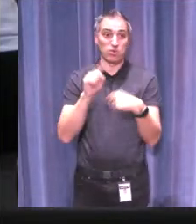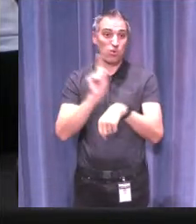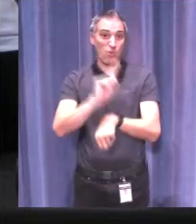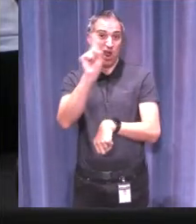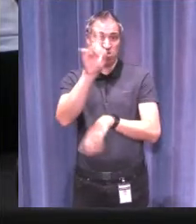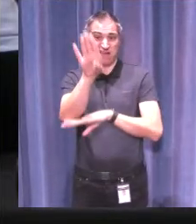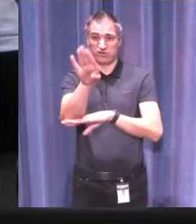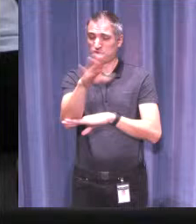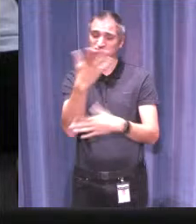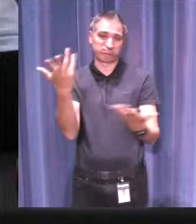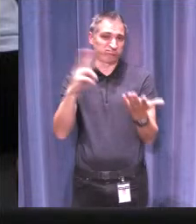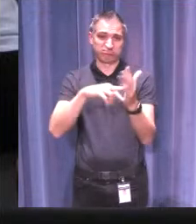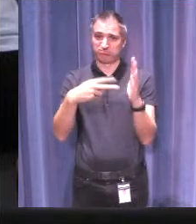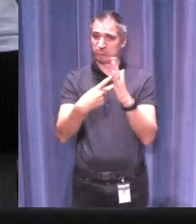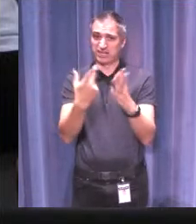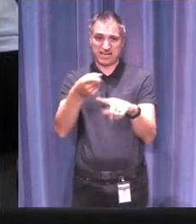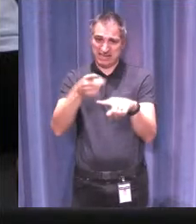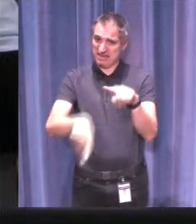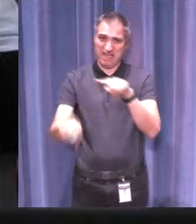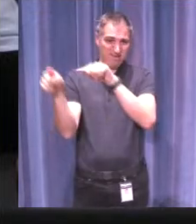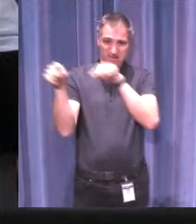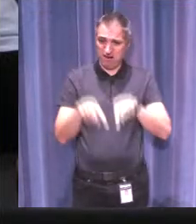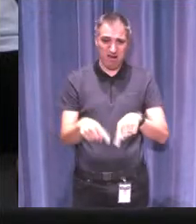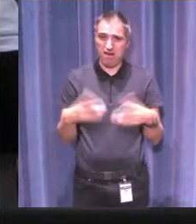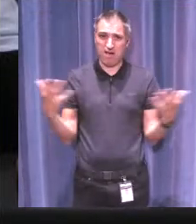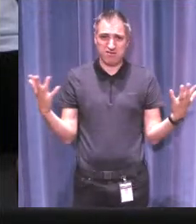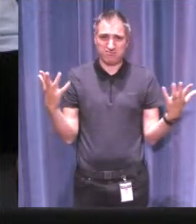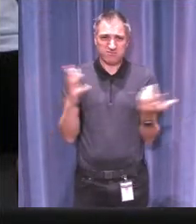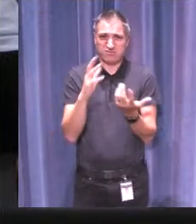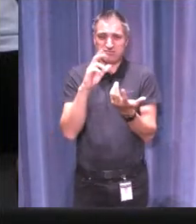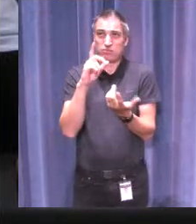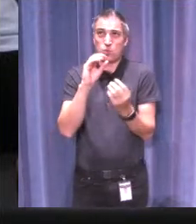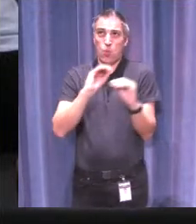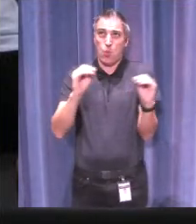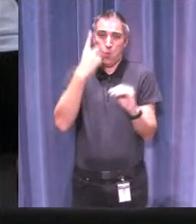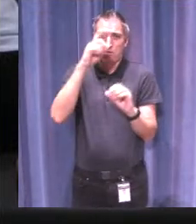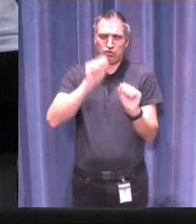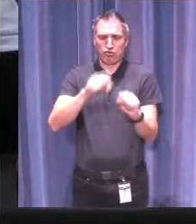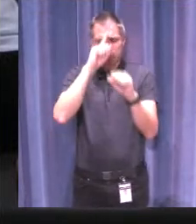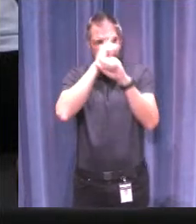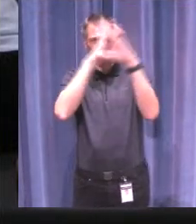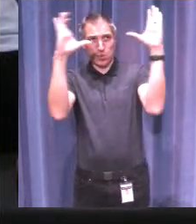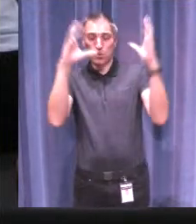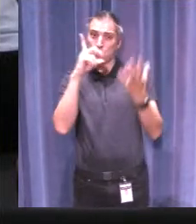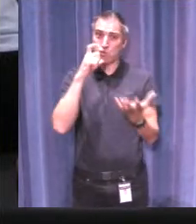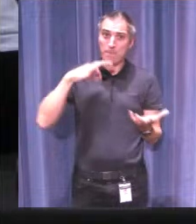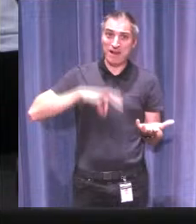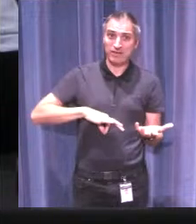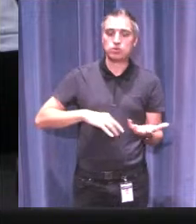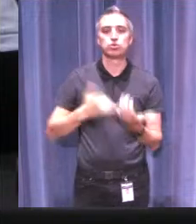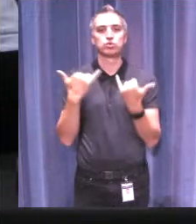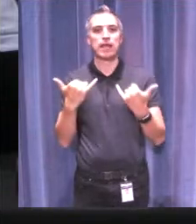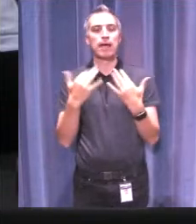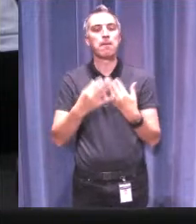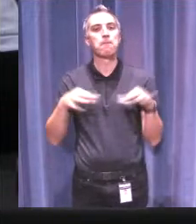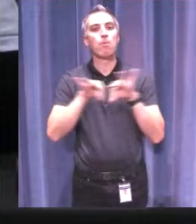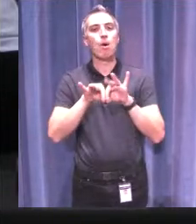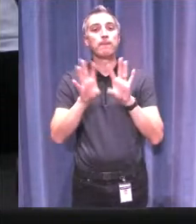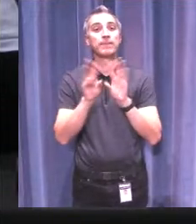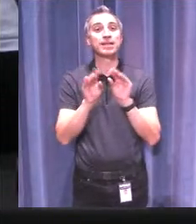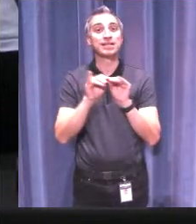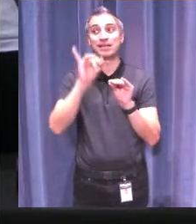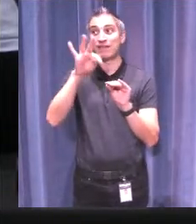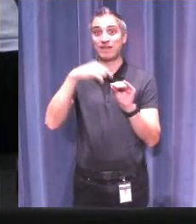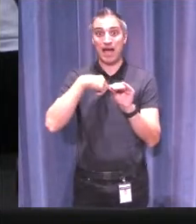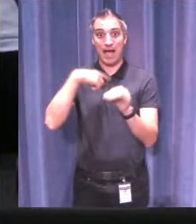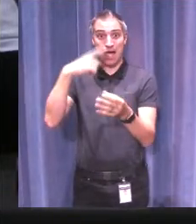in the afternoon does not meet this standard under any imagined scenario. So who does this benefit? Today is an important meeting, if I am to